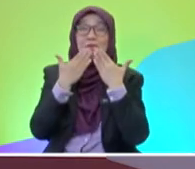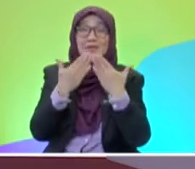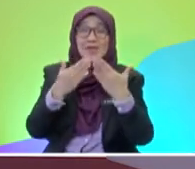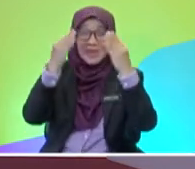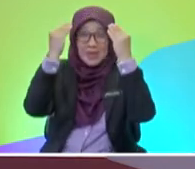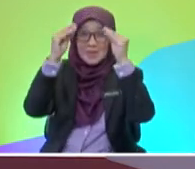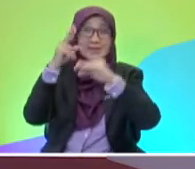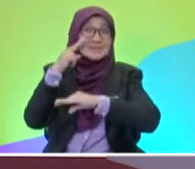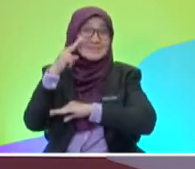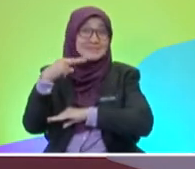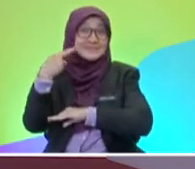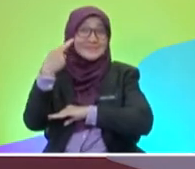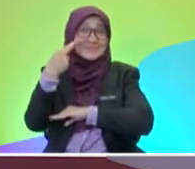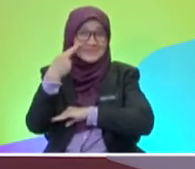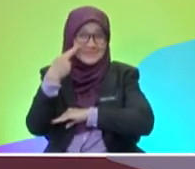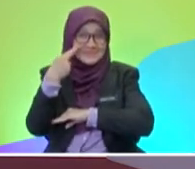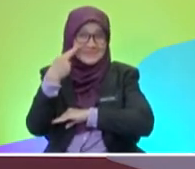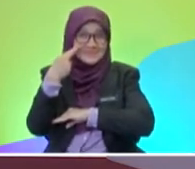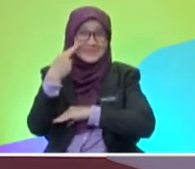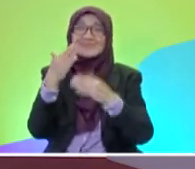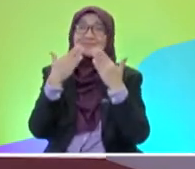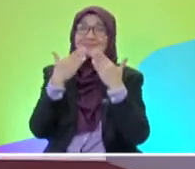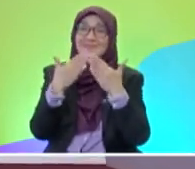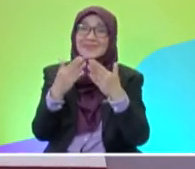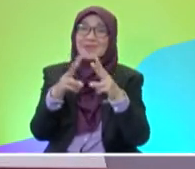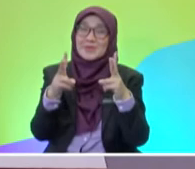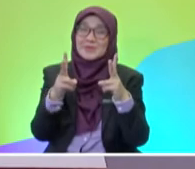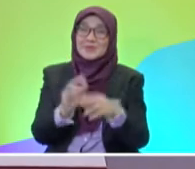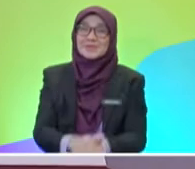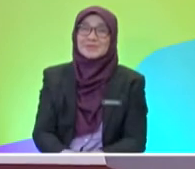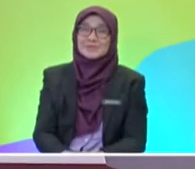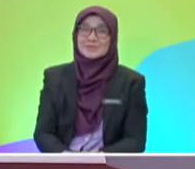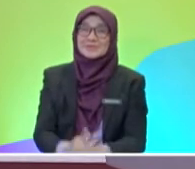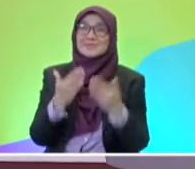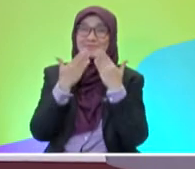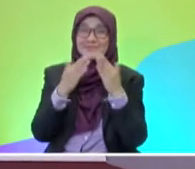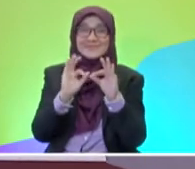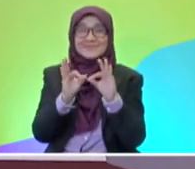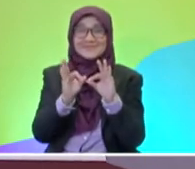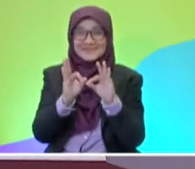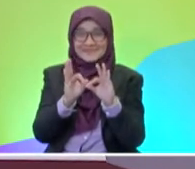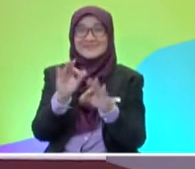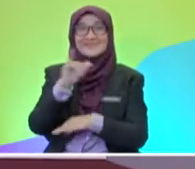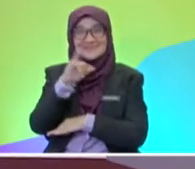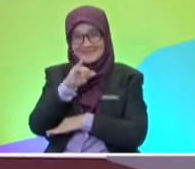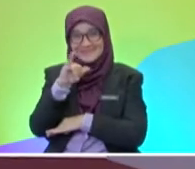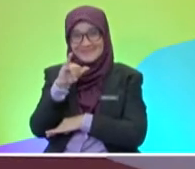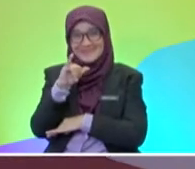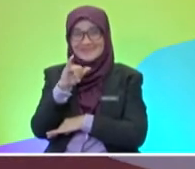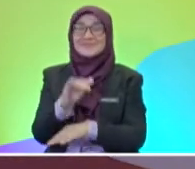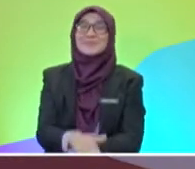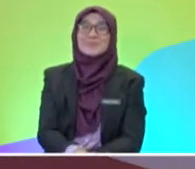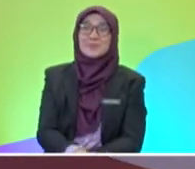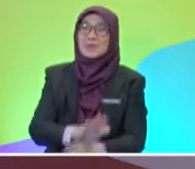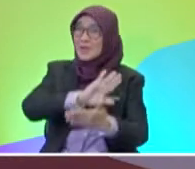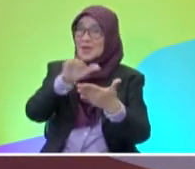such an amazing lesson today. Thank you so much, Teacher Rahma. And of course, thank you as well to our sign language interpreter, Teacher Fatih, and to